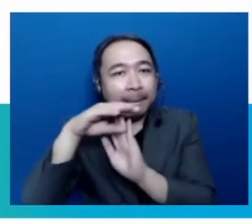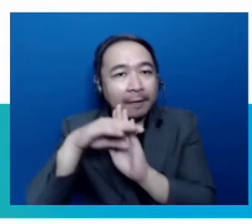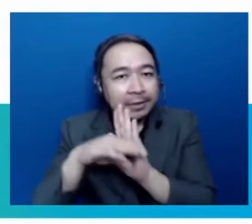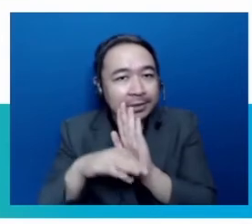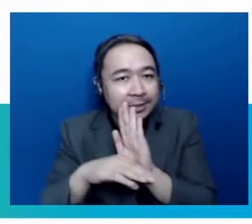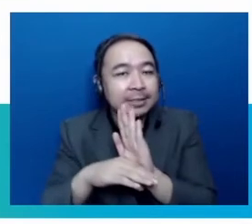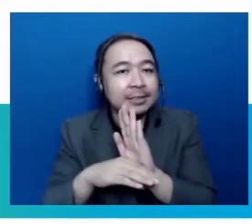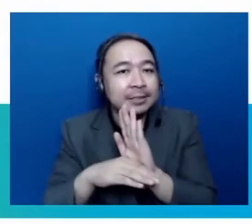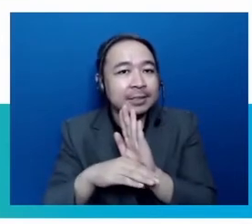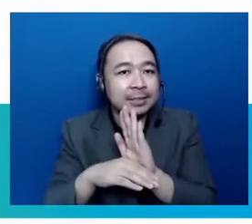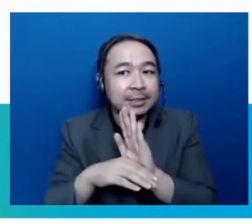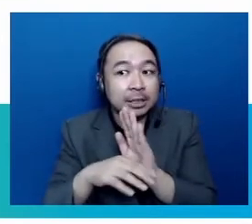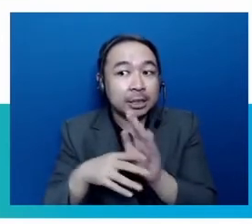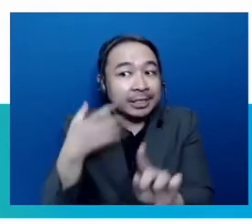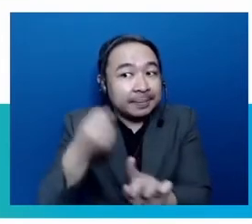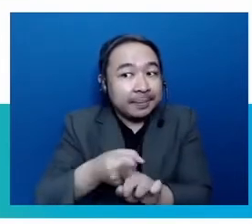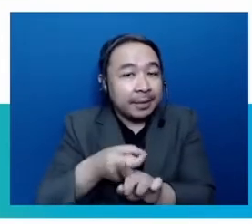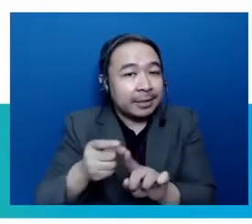to at community level.